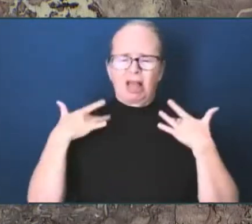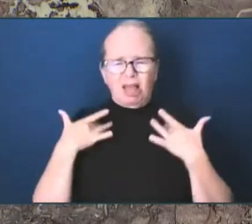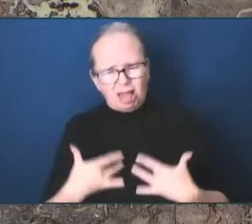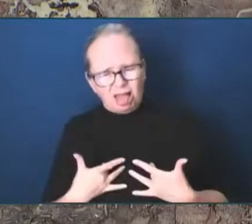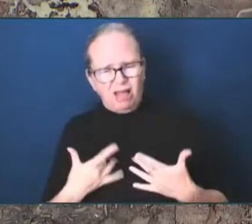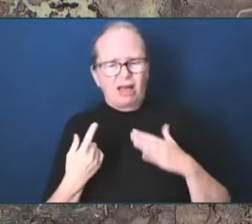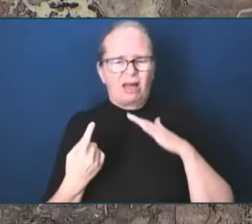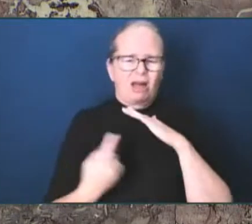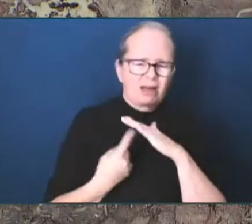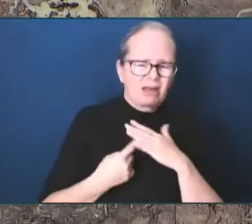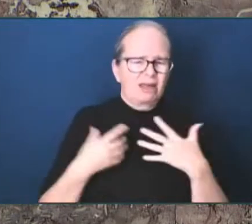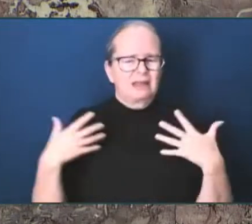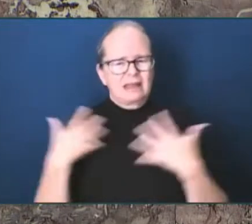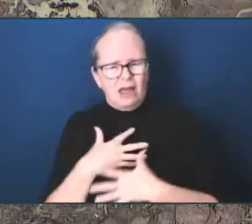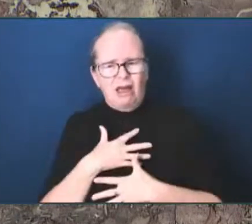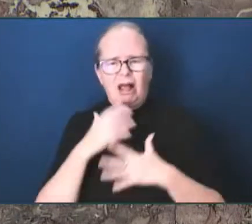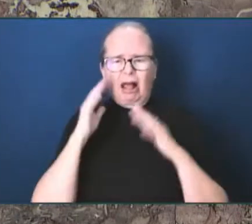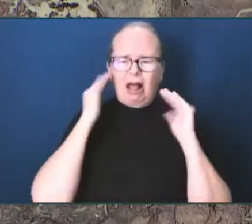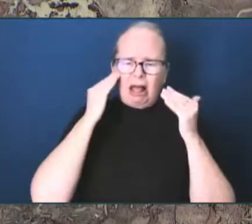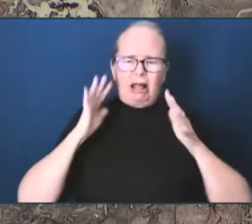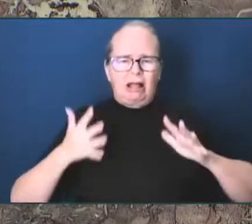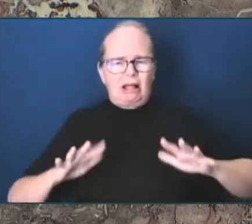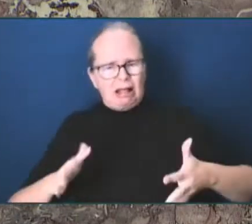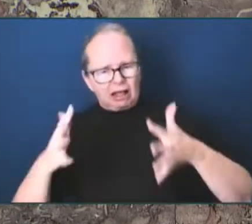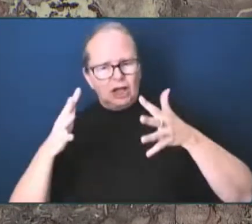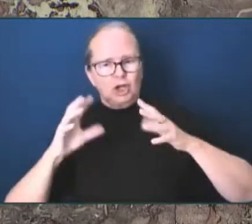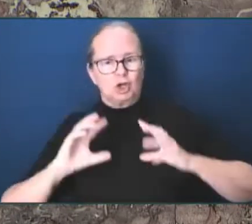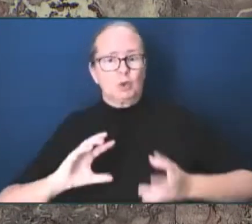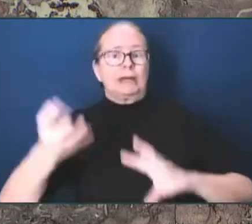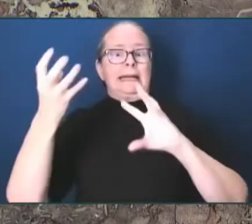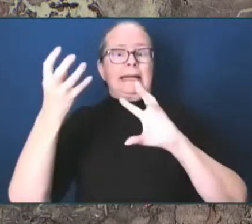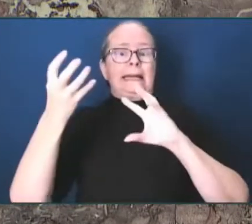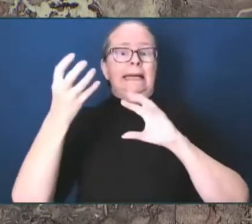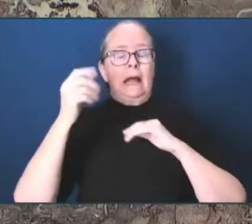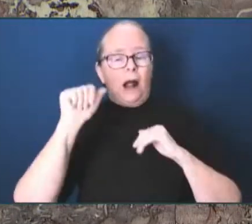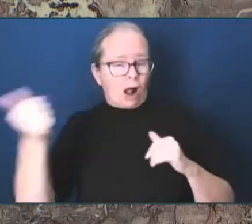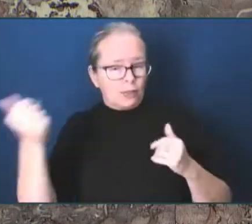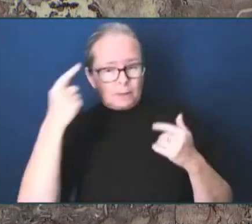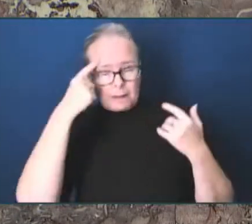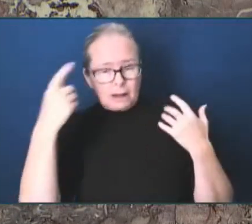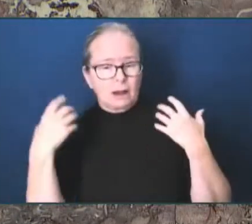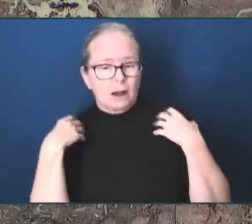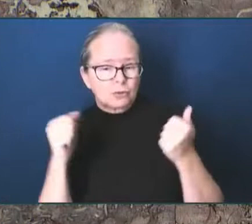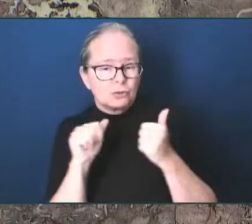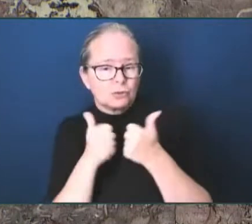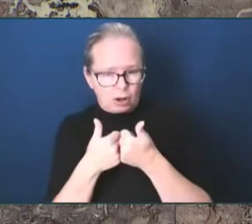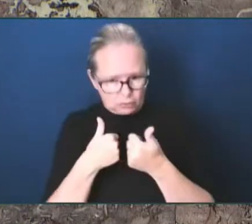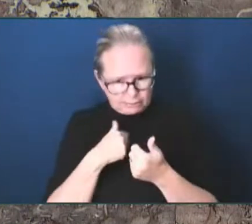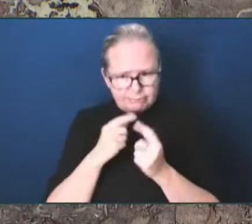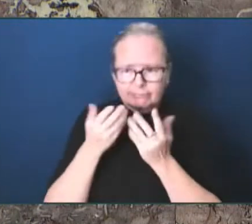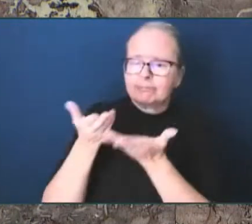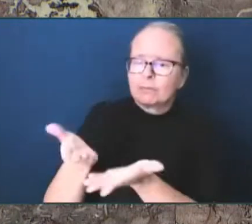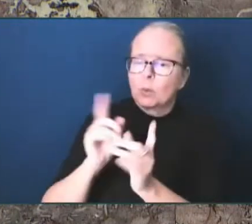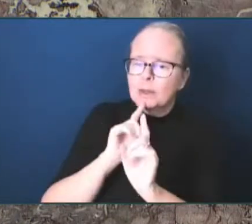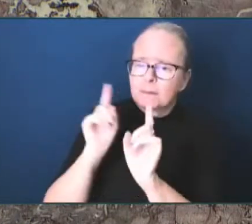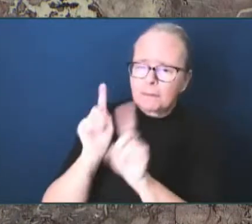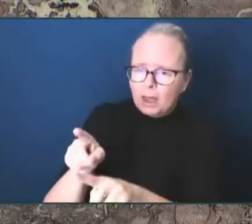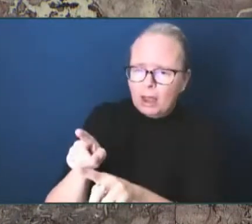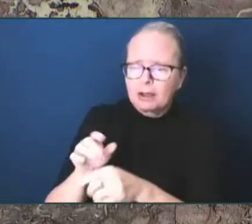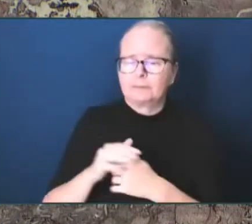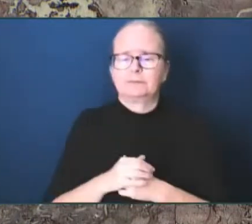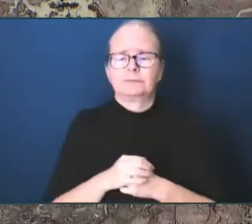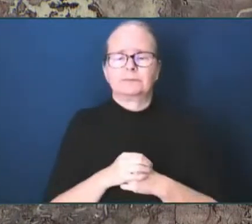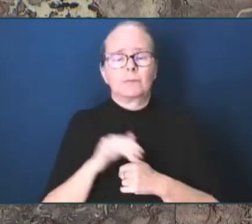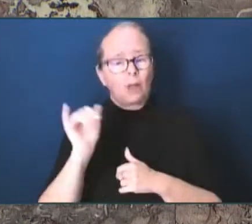health challenges. They also help people living with mental illness and substance use and their families